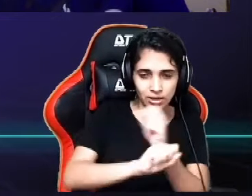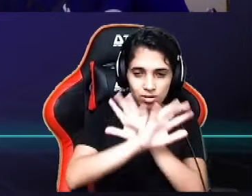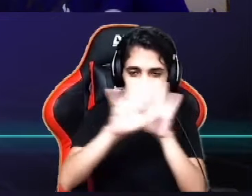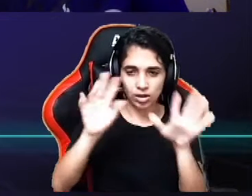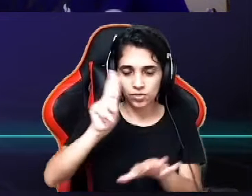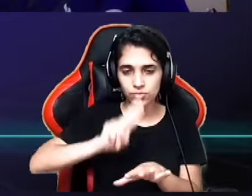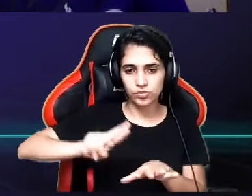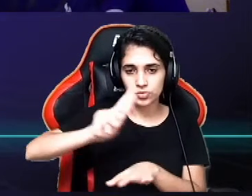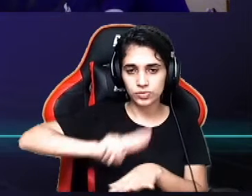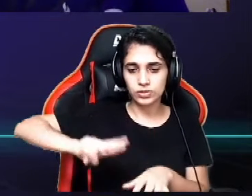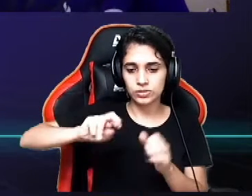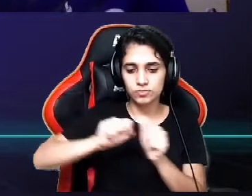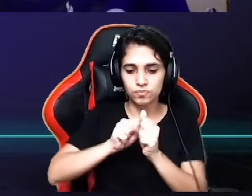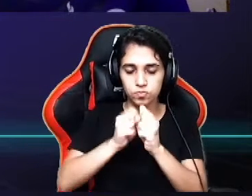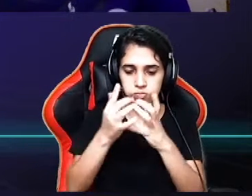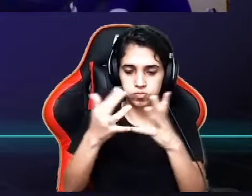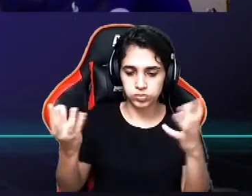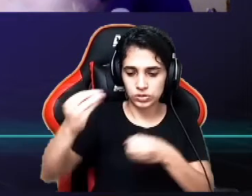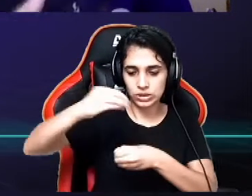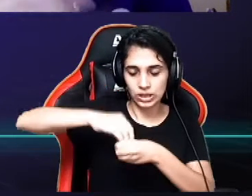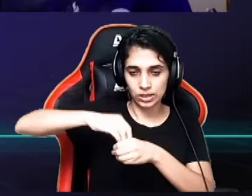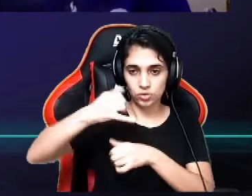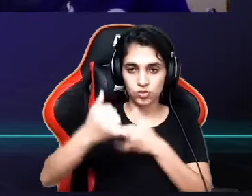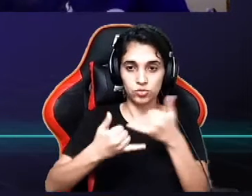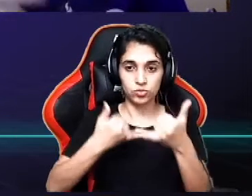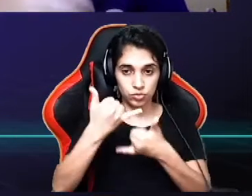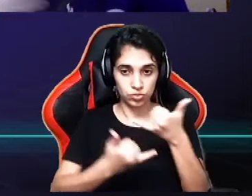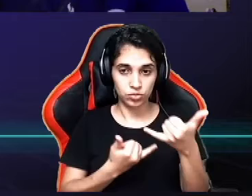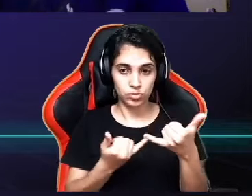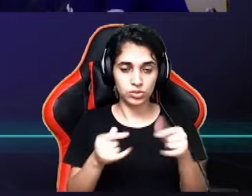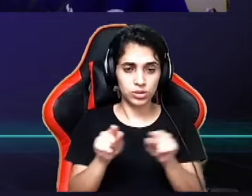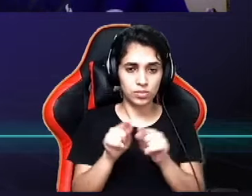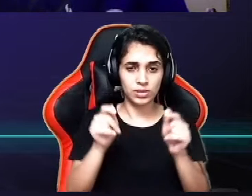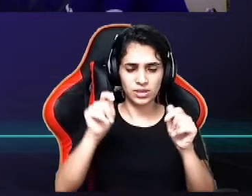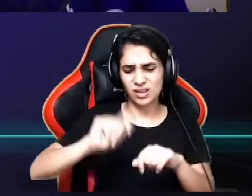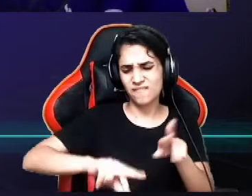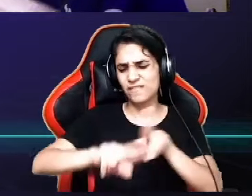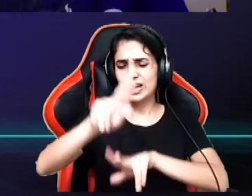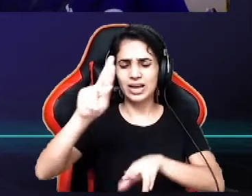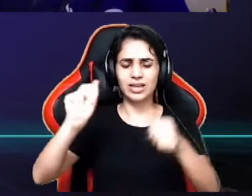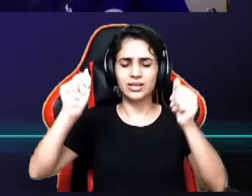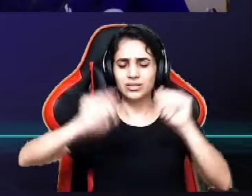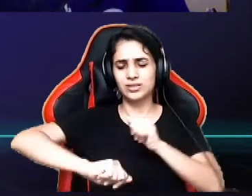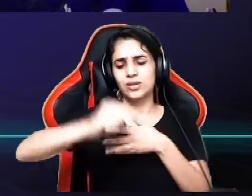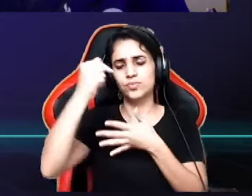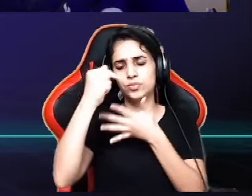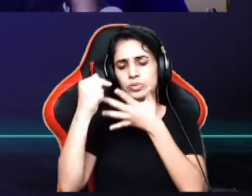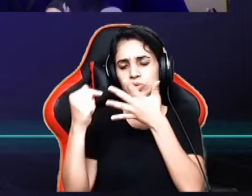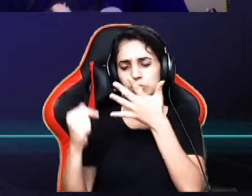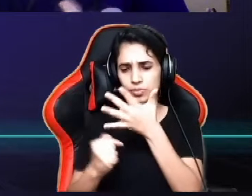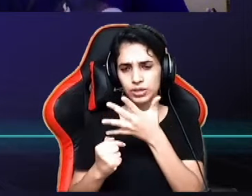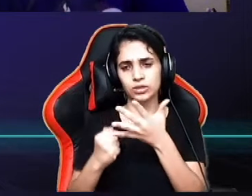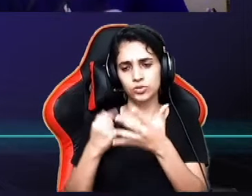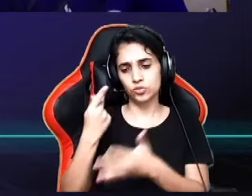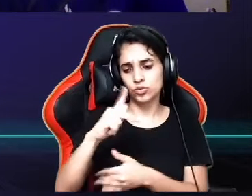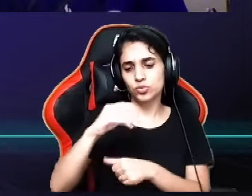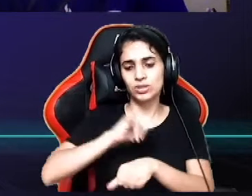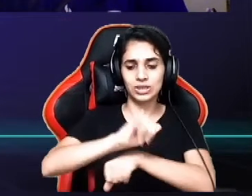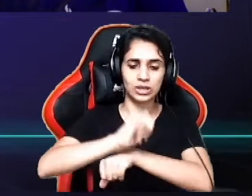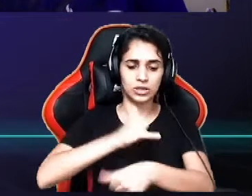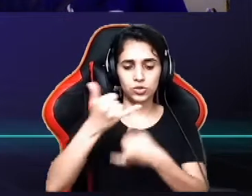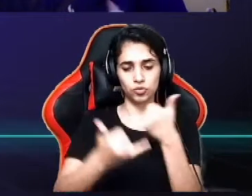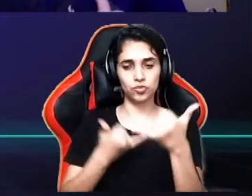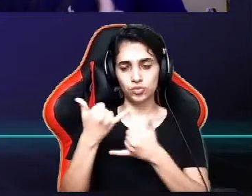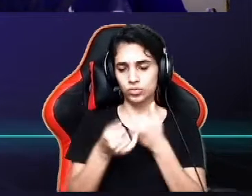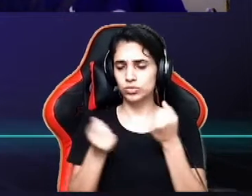system, can use the explosions, you can use it as an obstacle. There are a number of ways that you can create